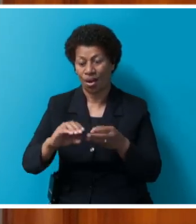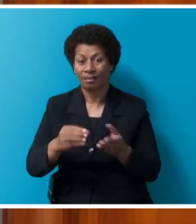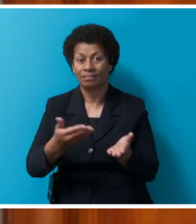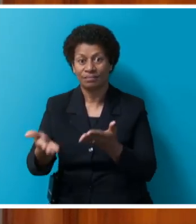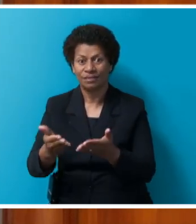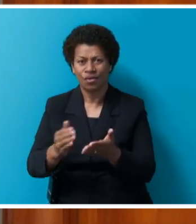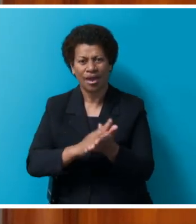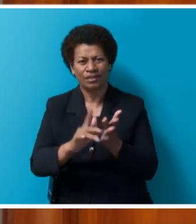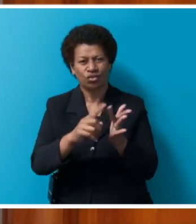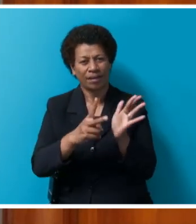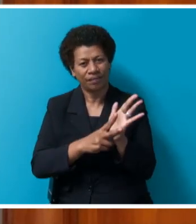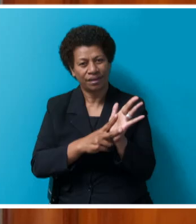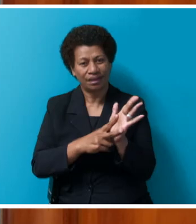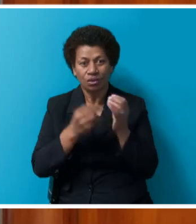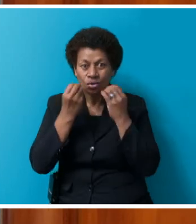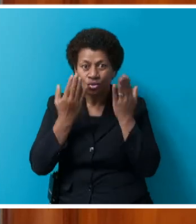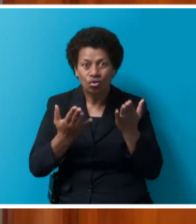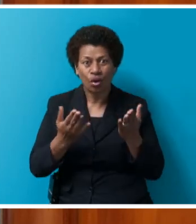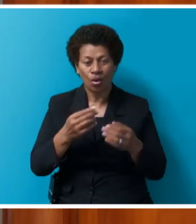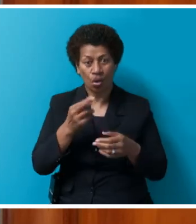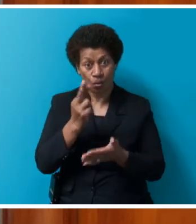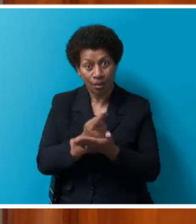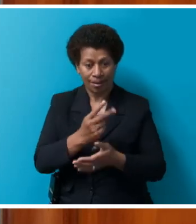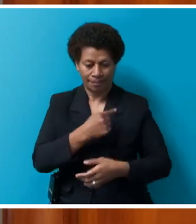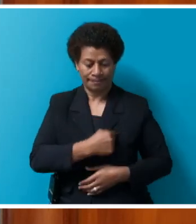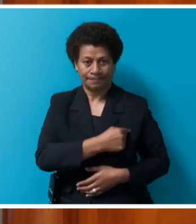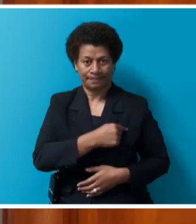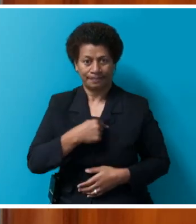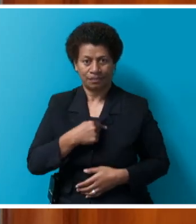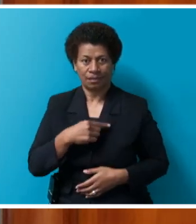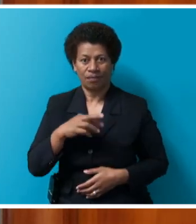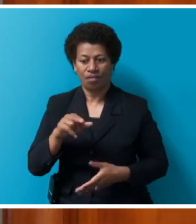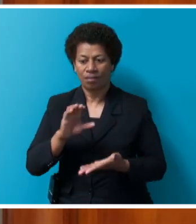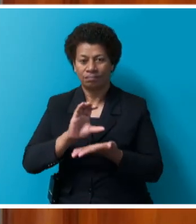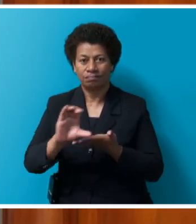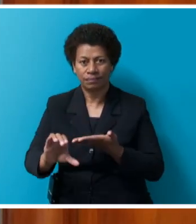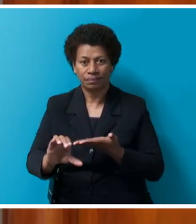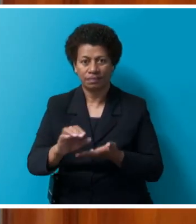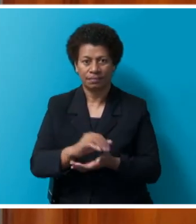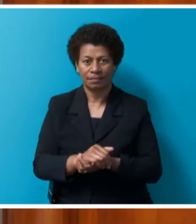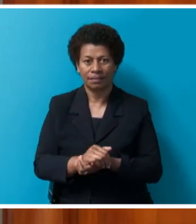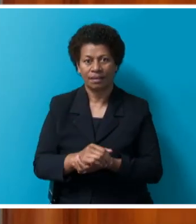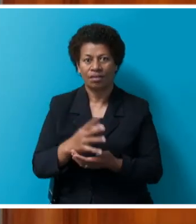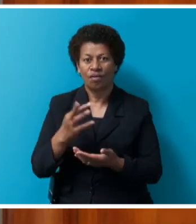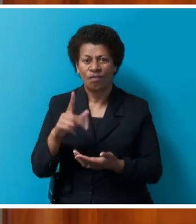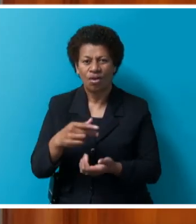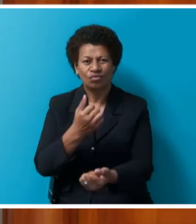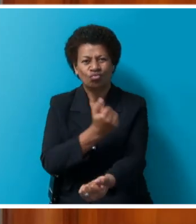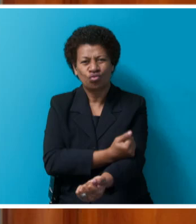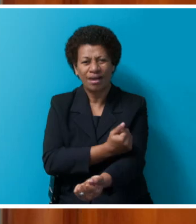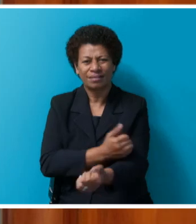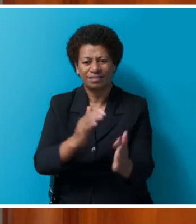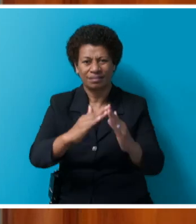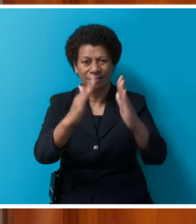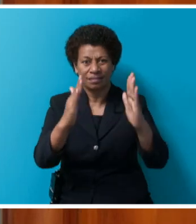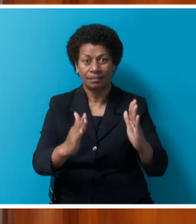showcases real commitment to addressing this pandemic. The allocation for a drug rehabilitation center under the